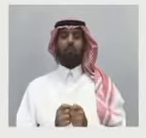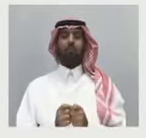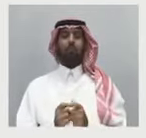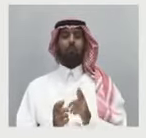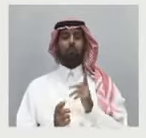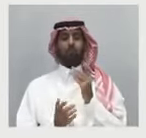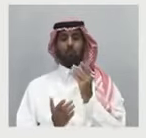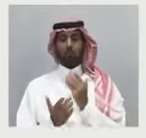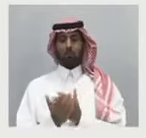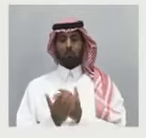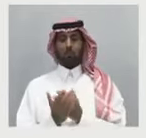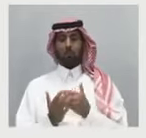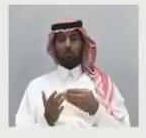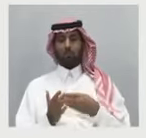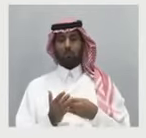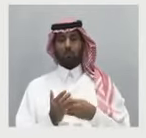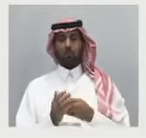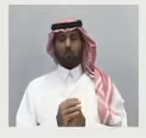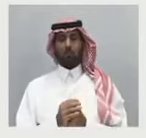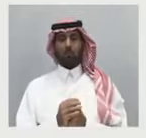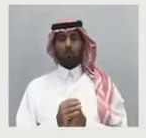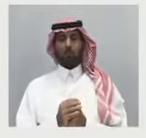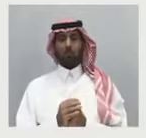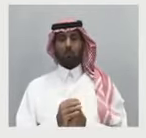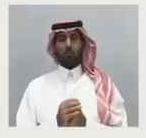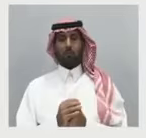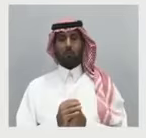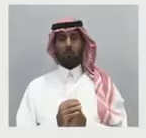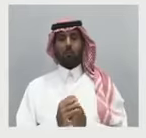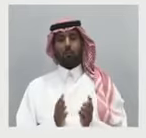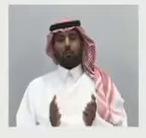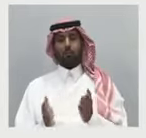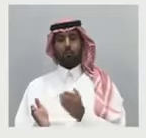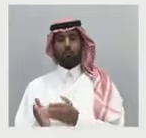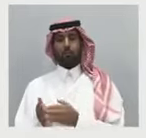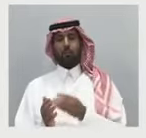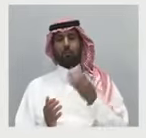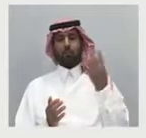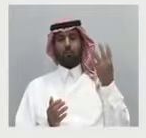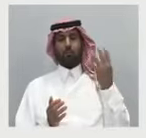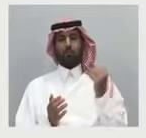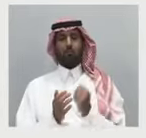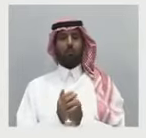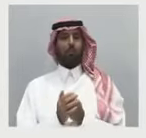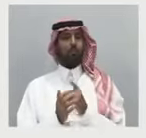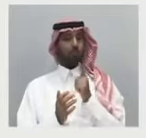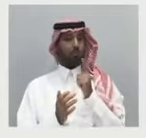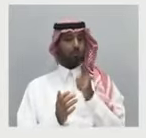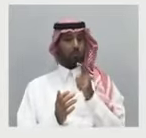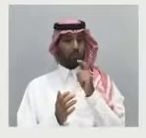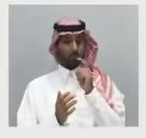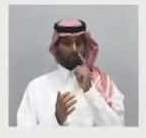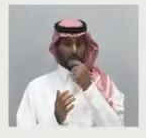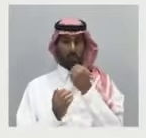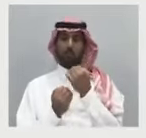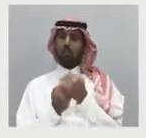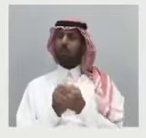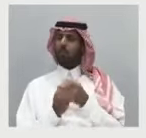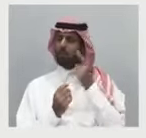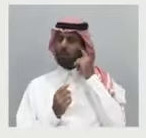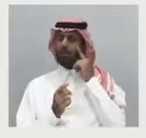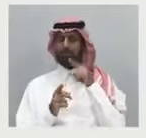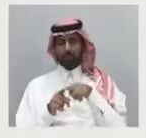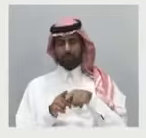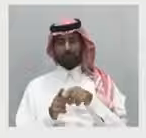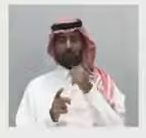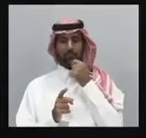graduate from the School of Engineering. Next, number 4, you have to be friendly. You